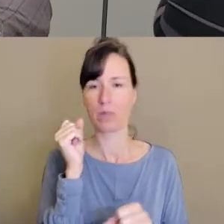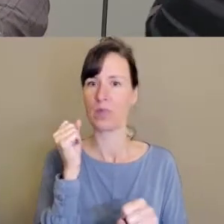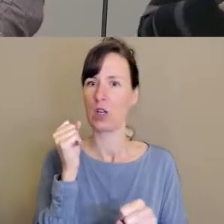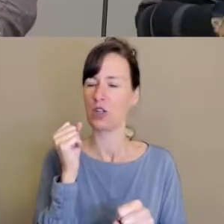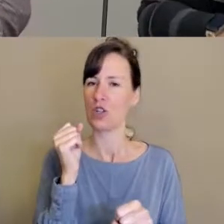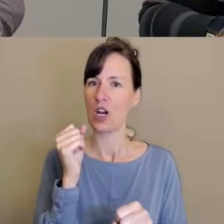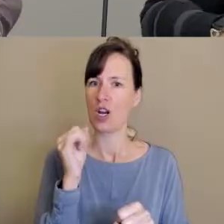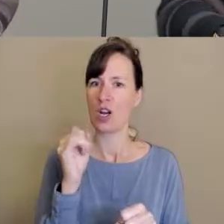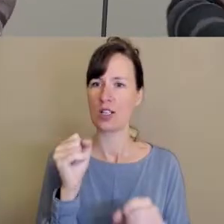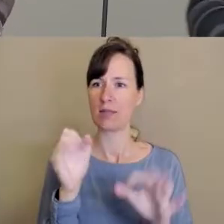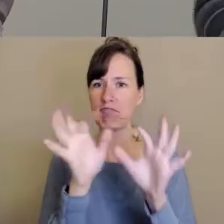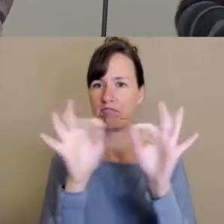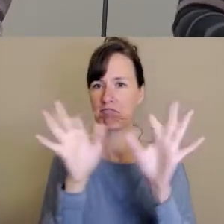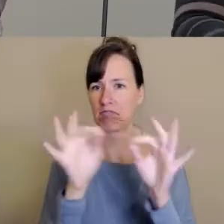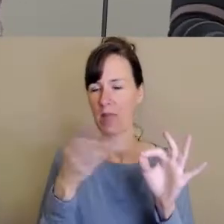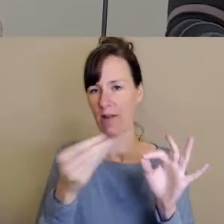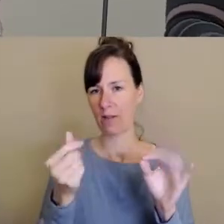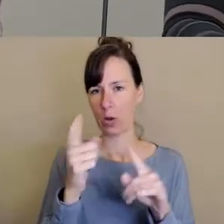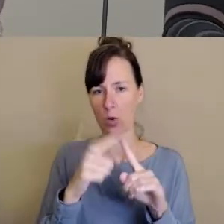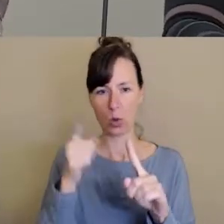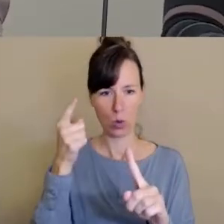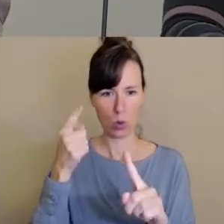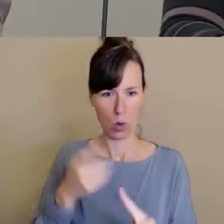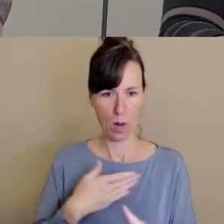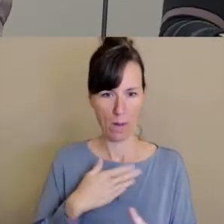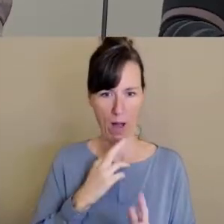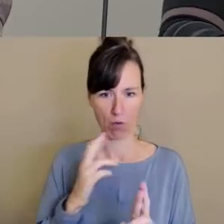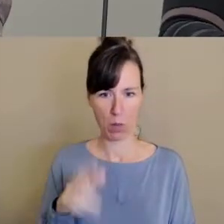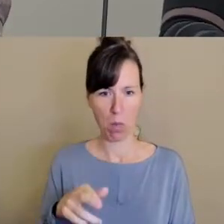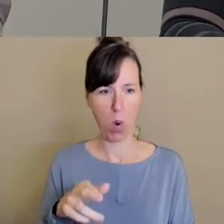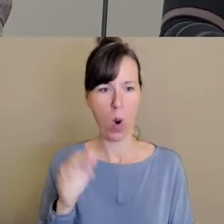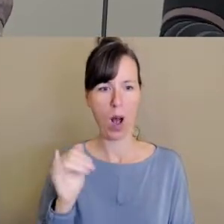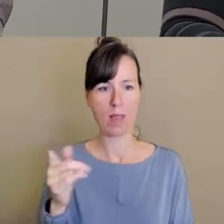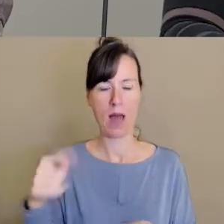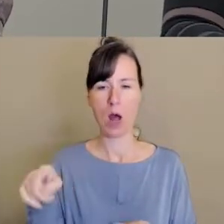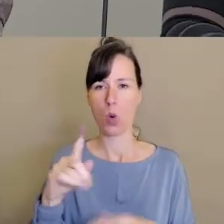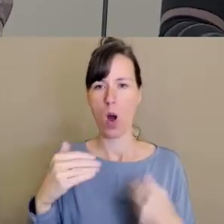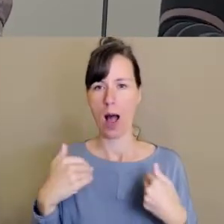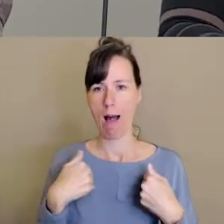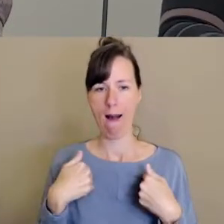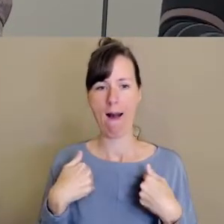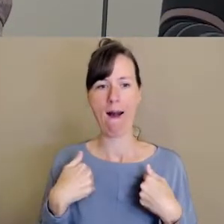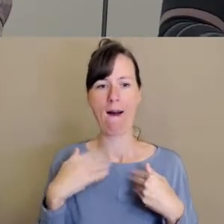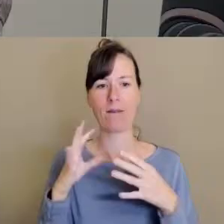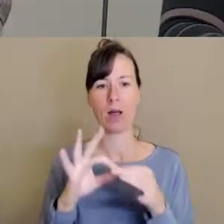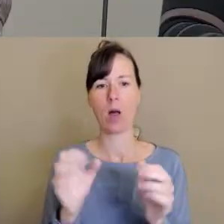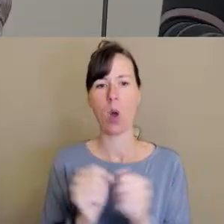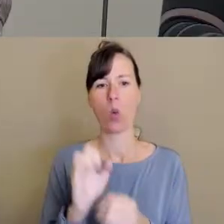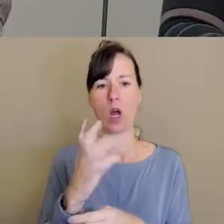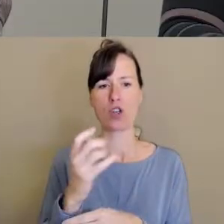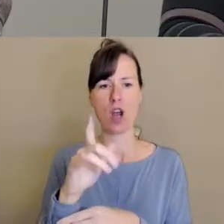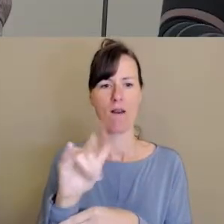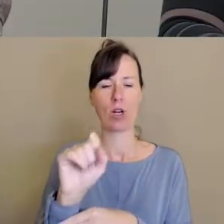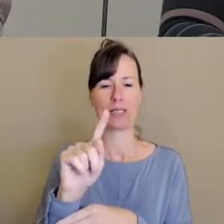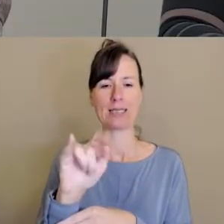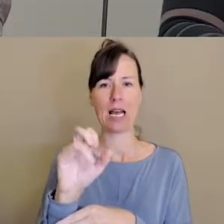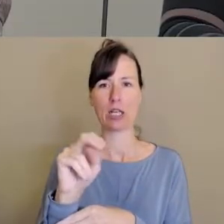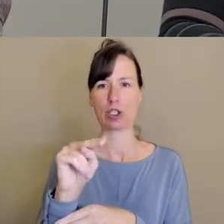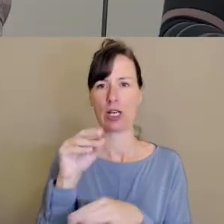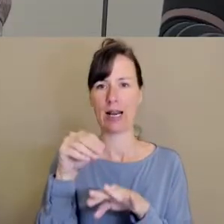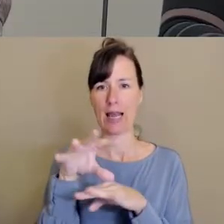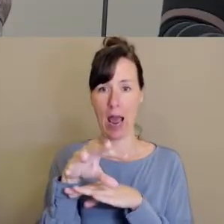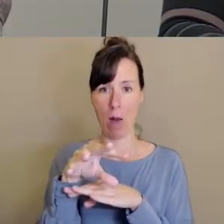report that you all have in front of you as it relates to the Cheverly station cameras. Sent out an email today and received